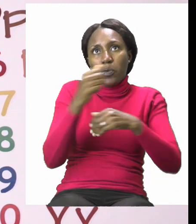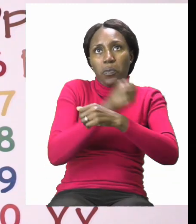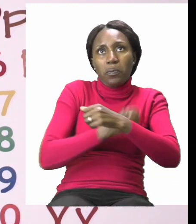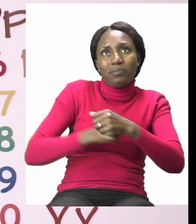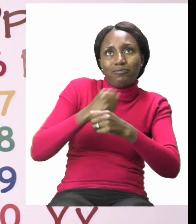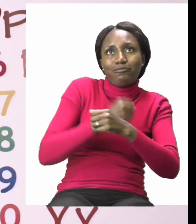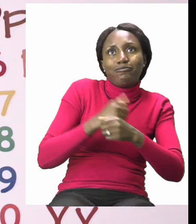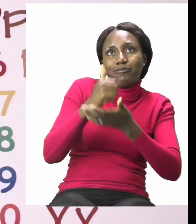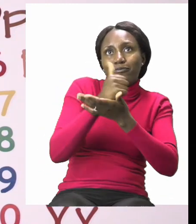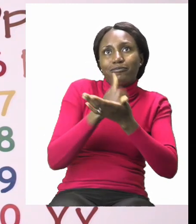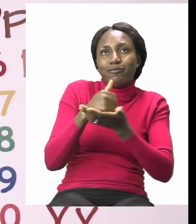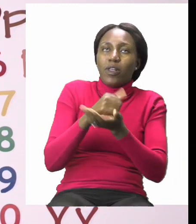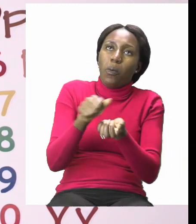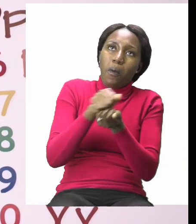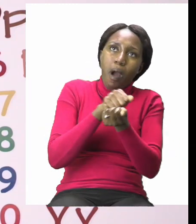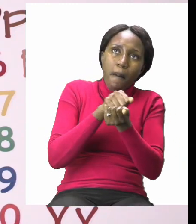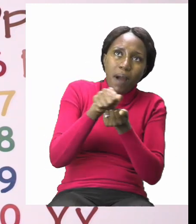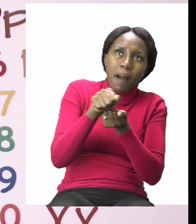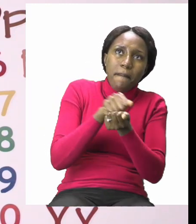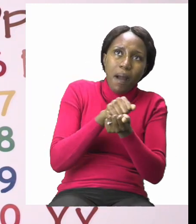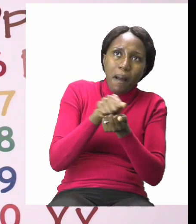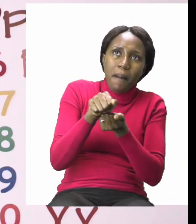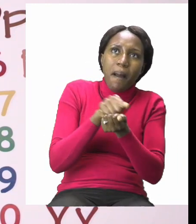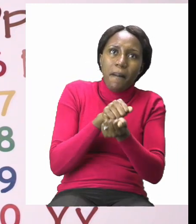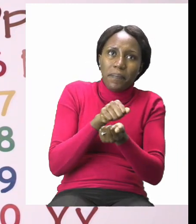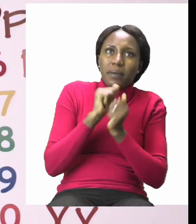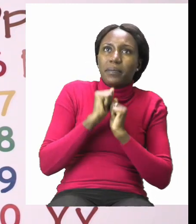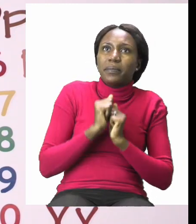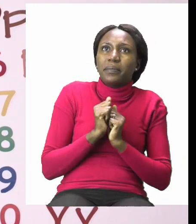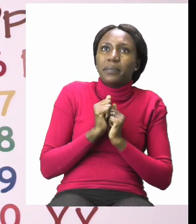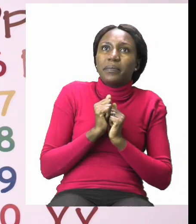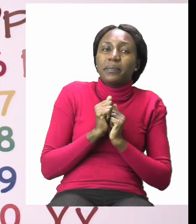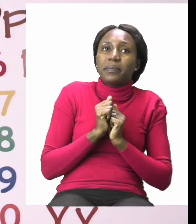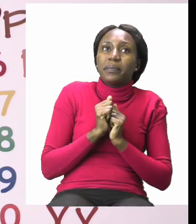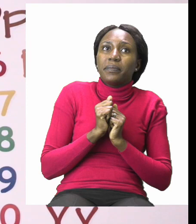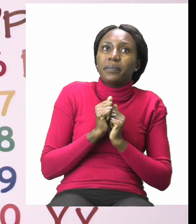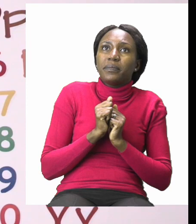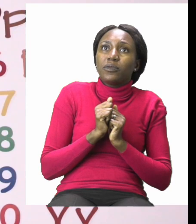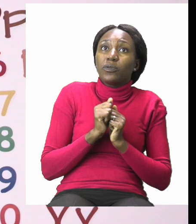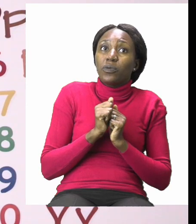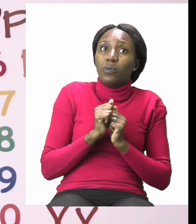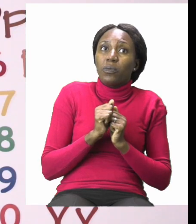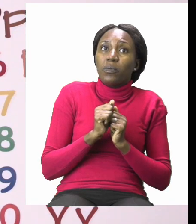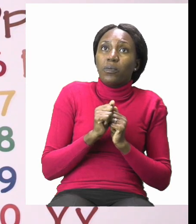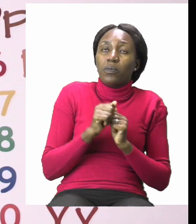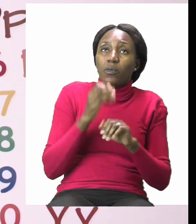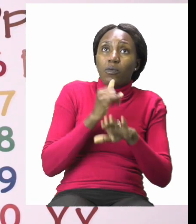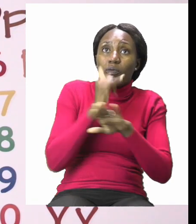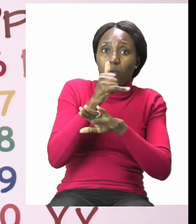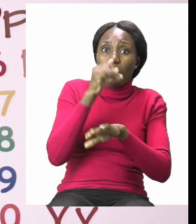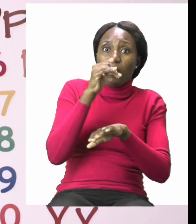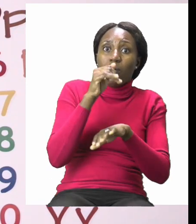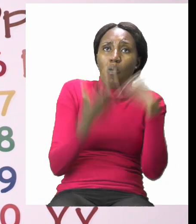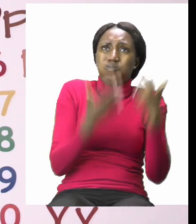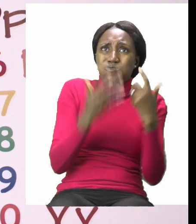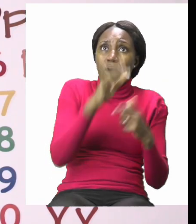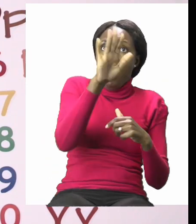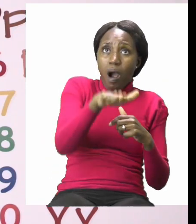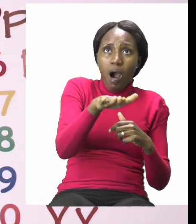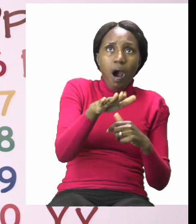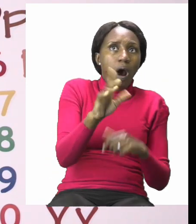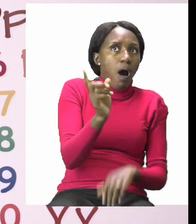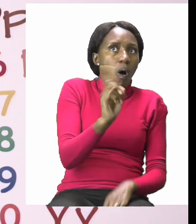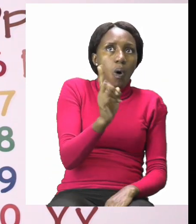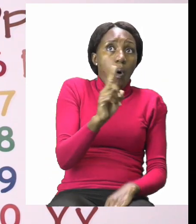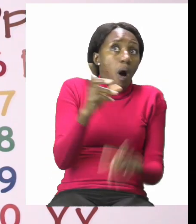and washing. But, boys and girls, for you to touch the kettle when the water is boiling hot,